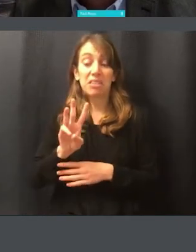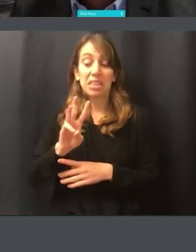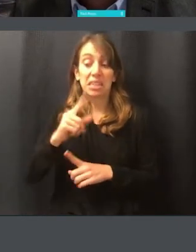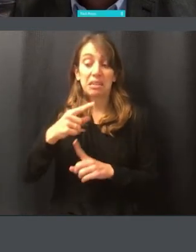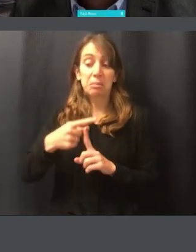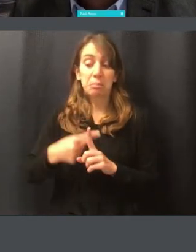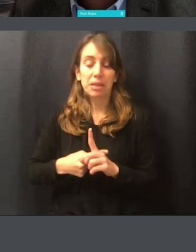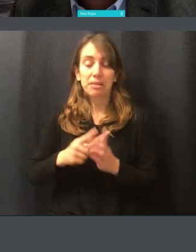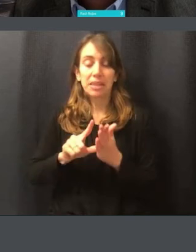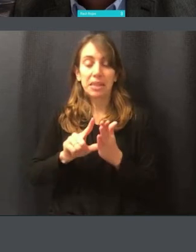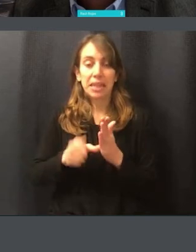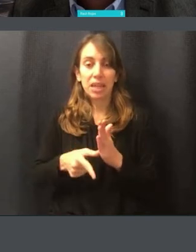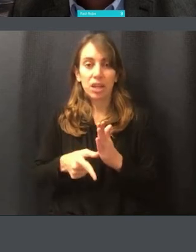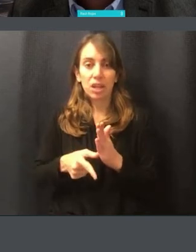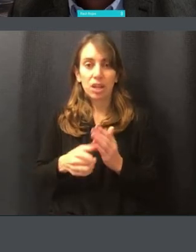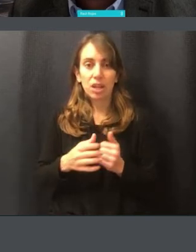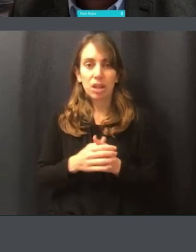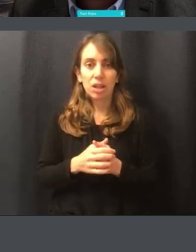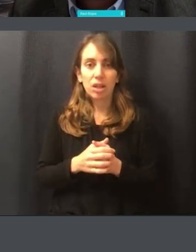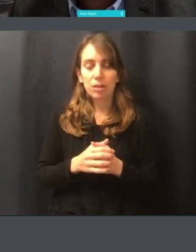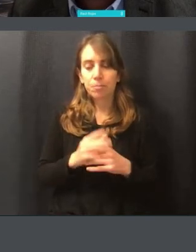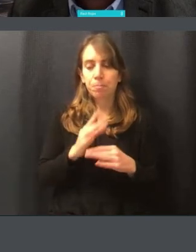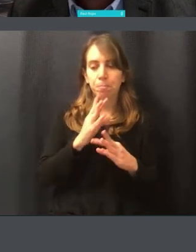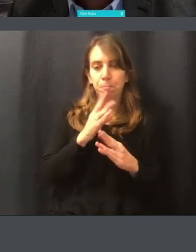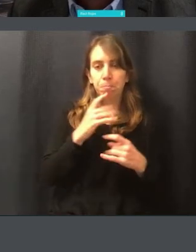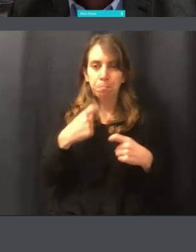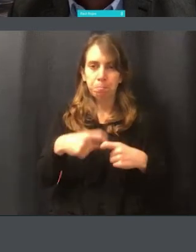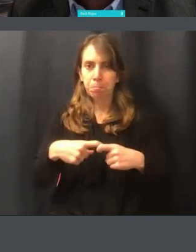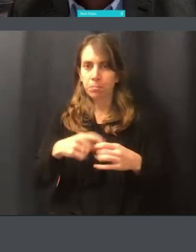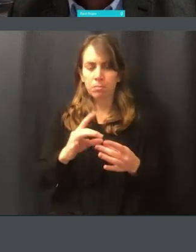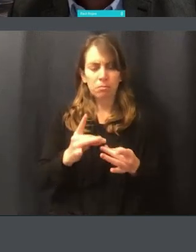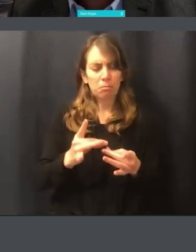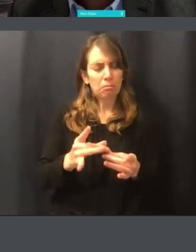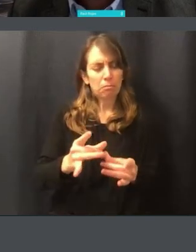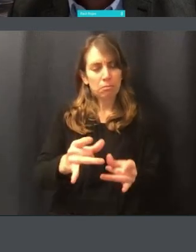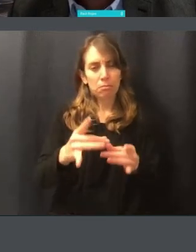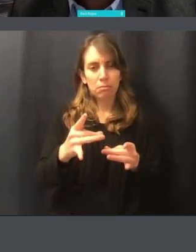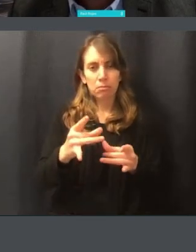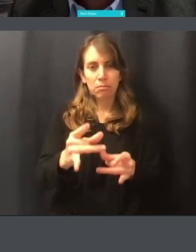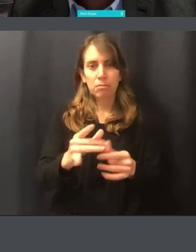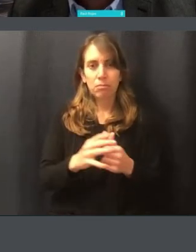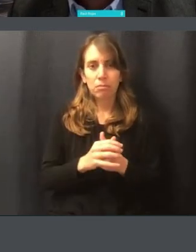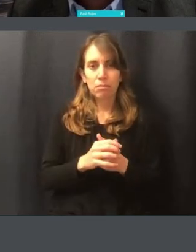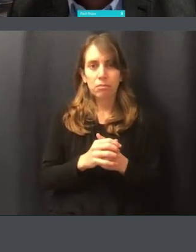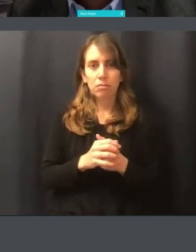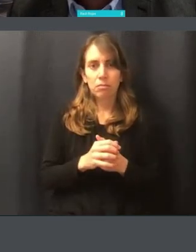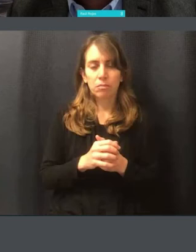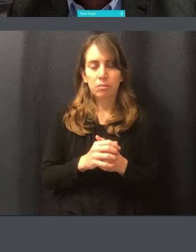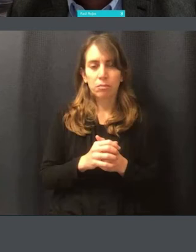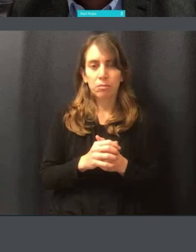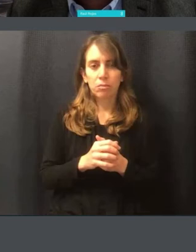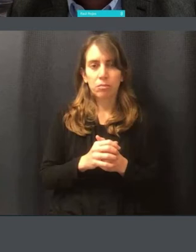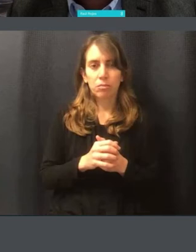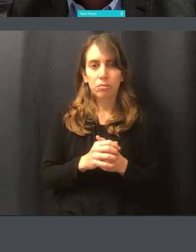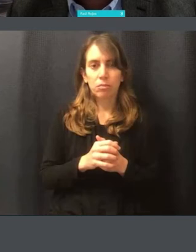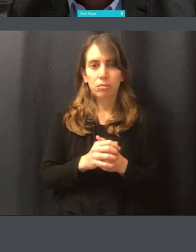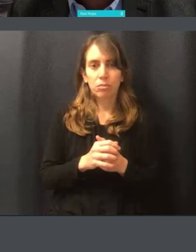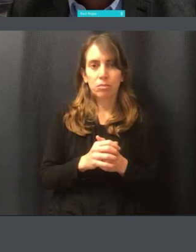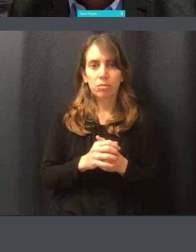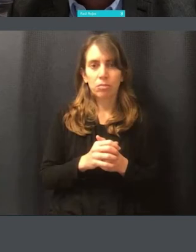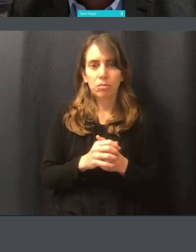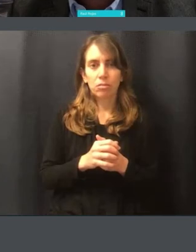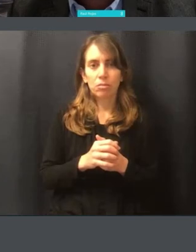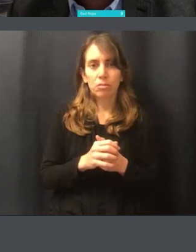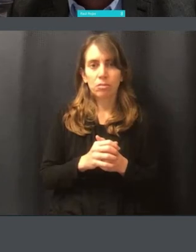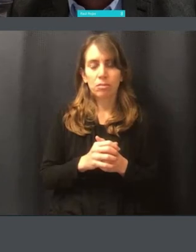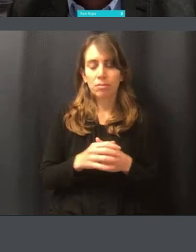later, actually about a year later. Un ensalada y luego cuando empezó a comer la rana